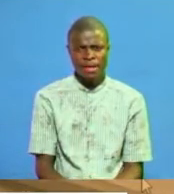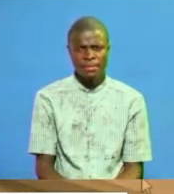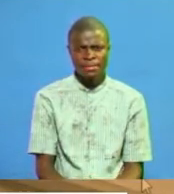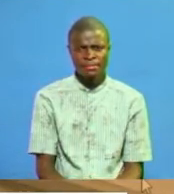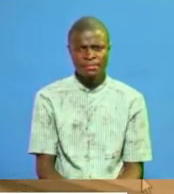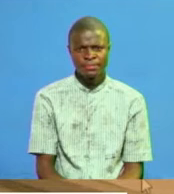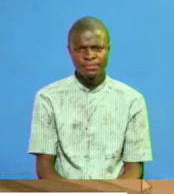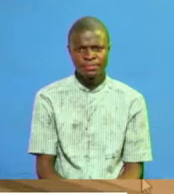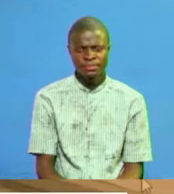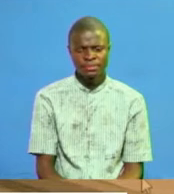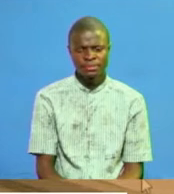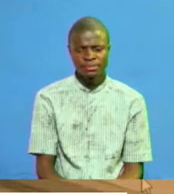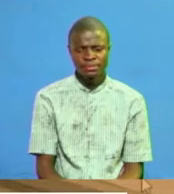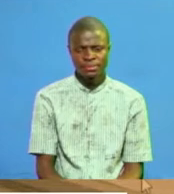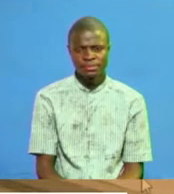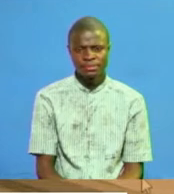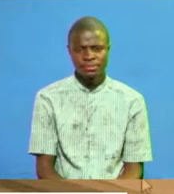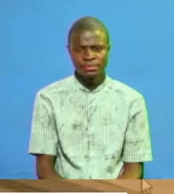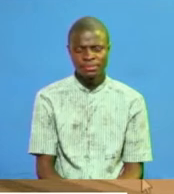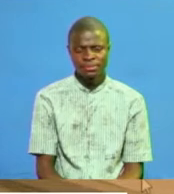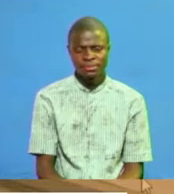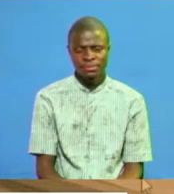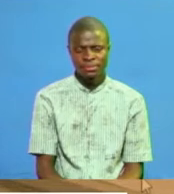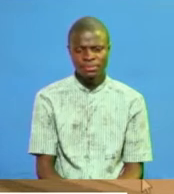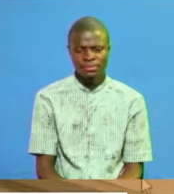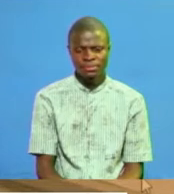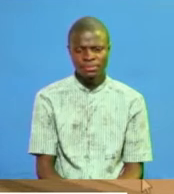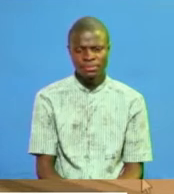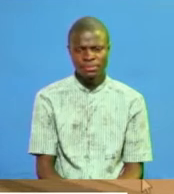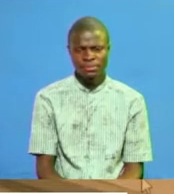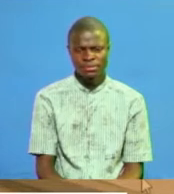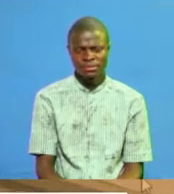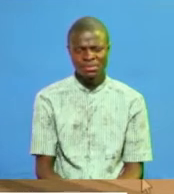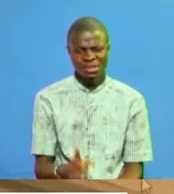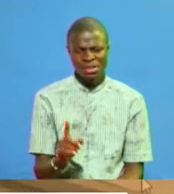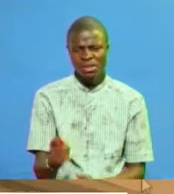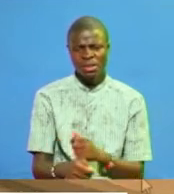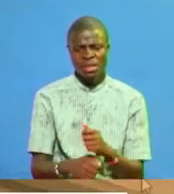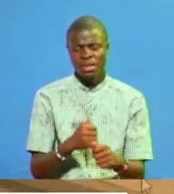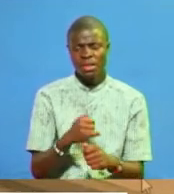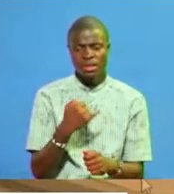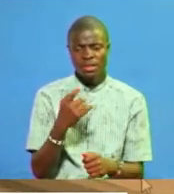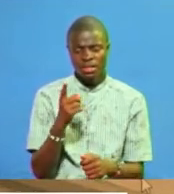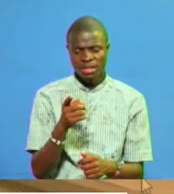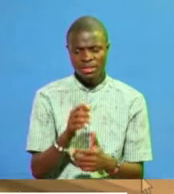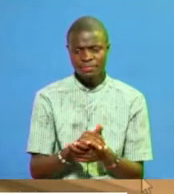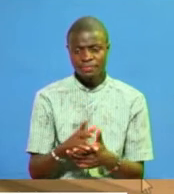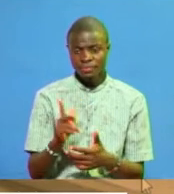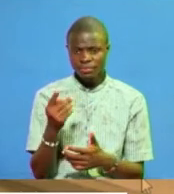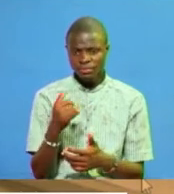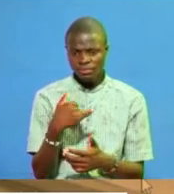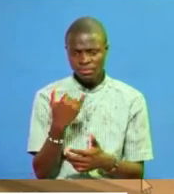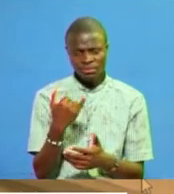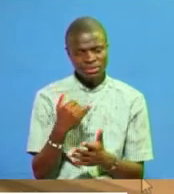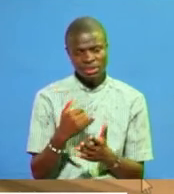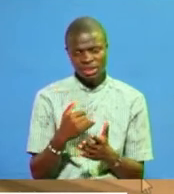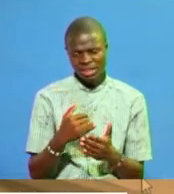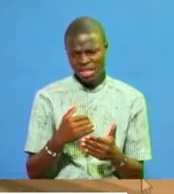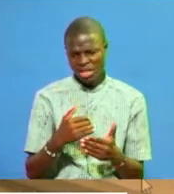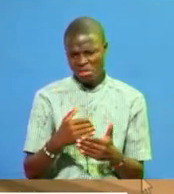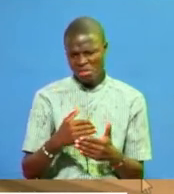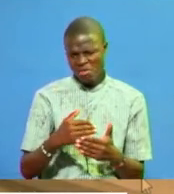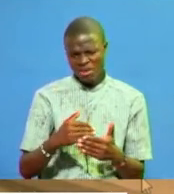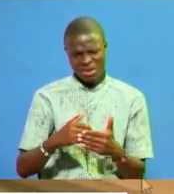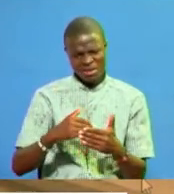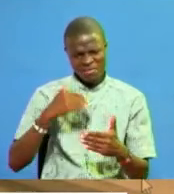I'm still having a flu, so apologies. So one thing is that Kenya has been on the front line in terms of